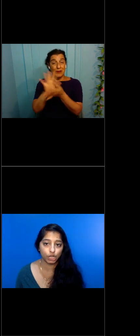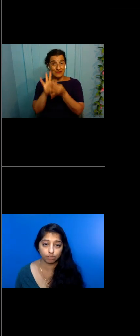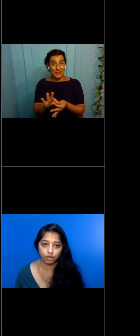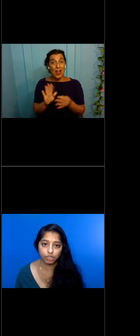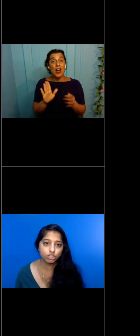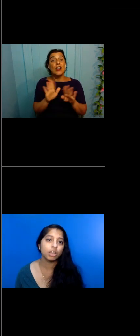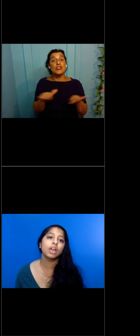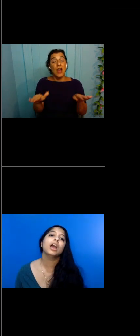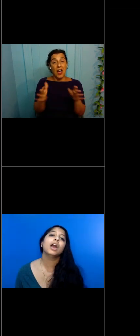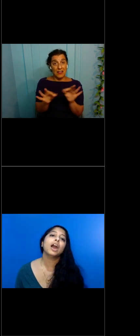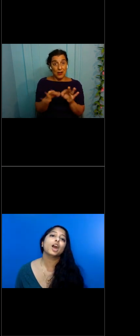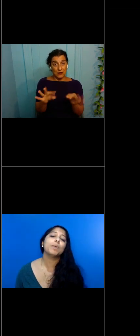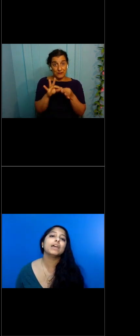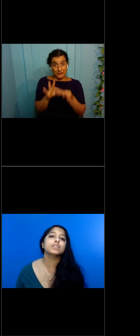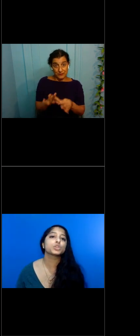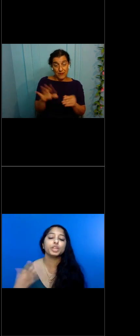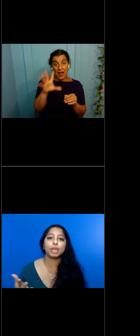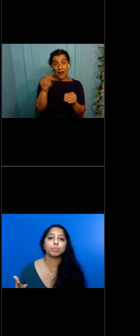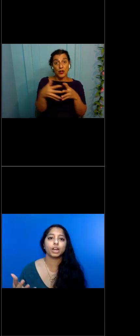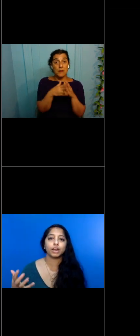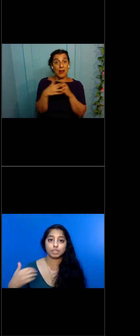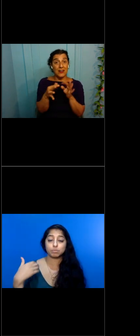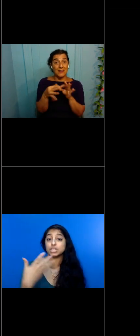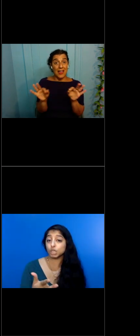African American language. And this